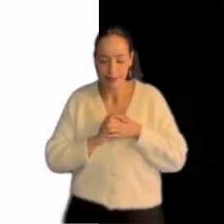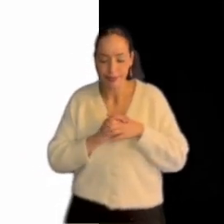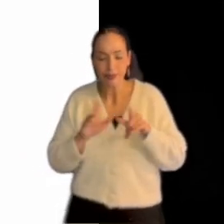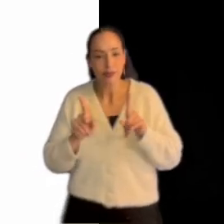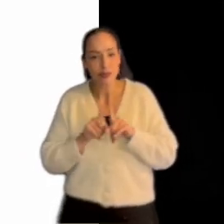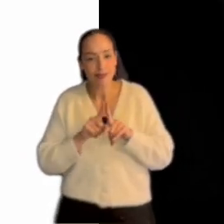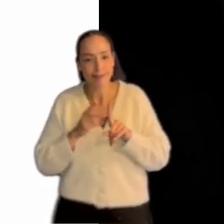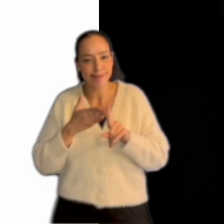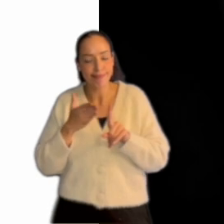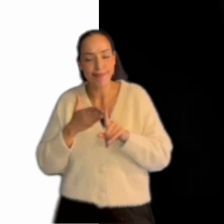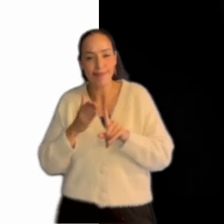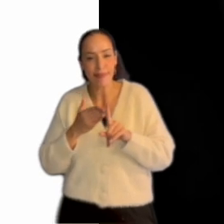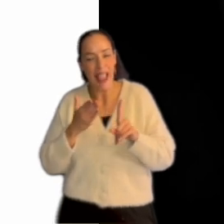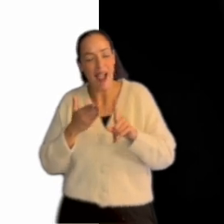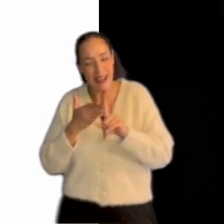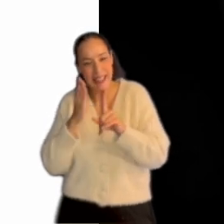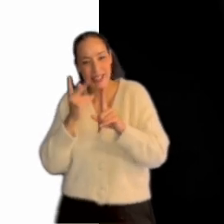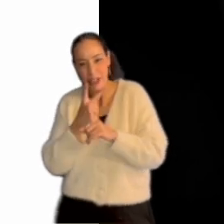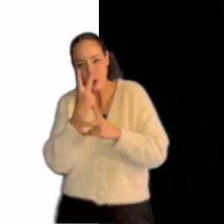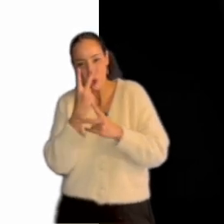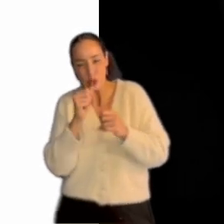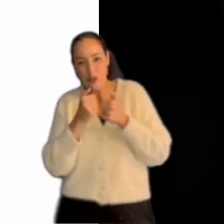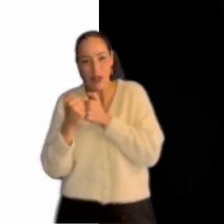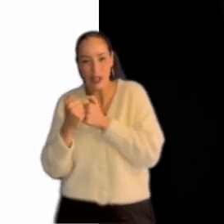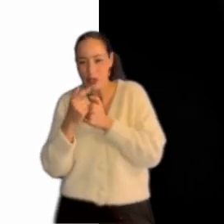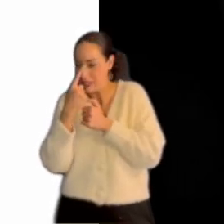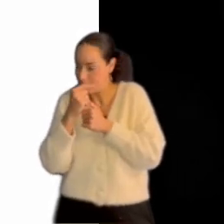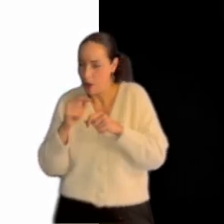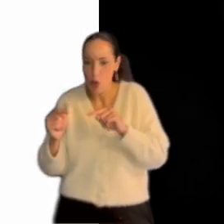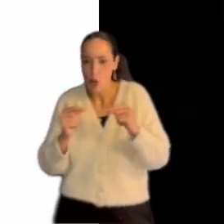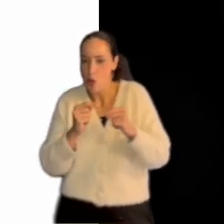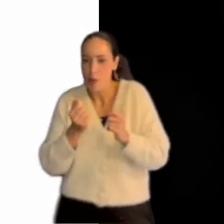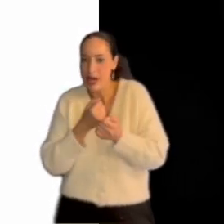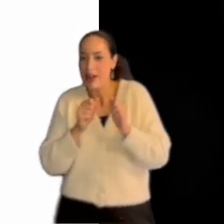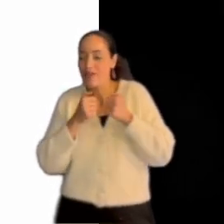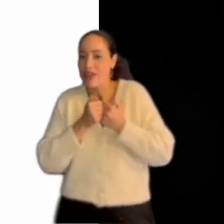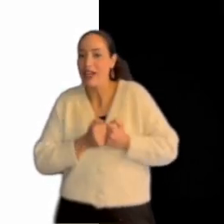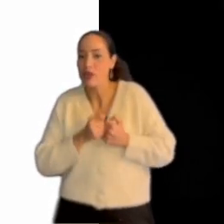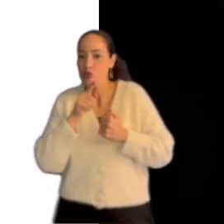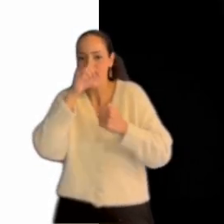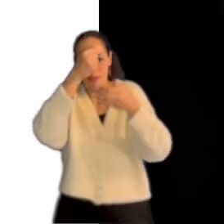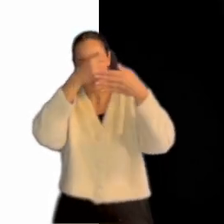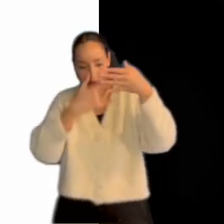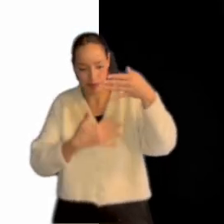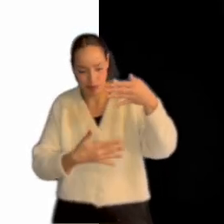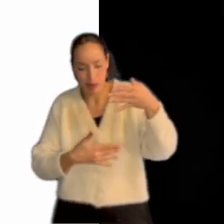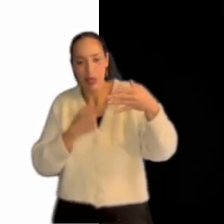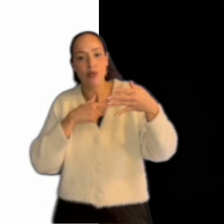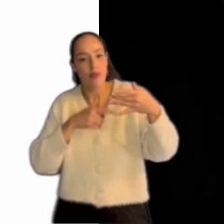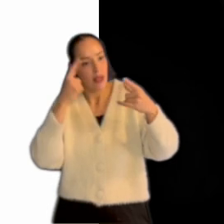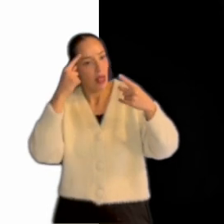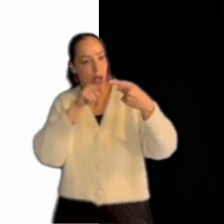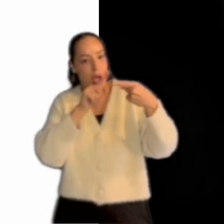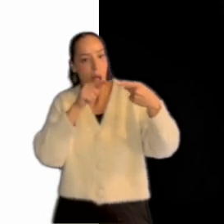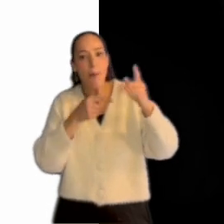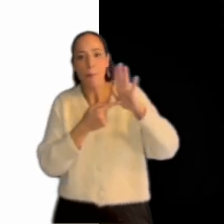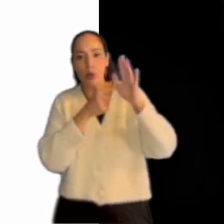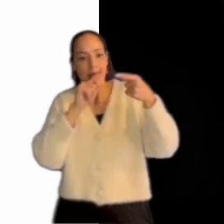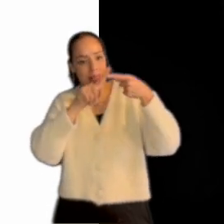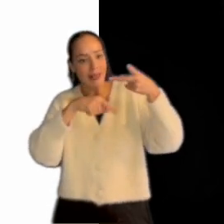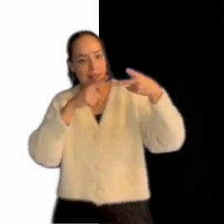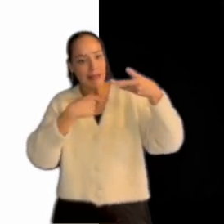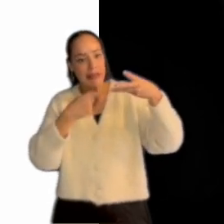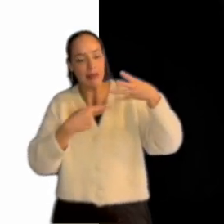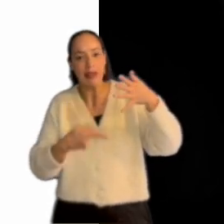list will resonate with us and what we consider to be important in our lives. As such, she advises a two-step approach by first